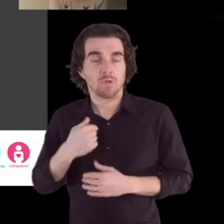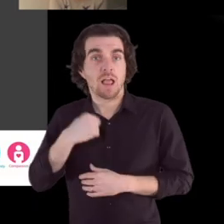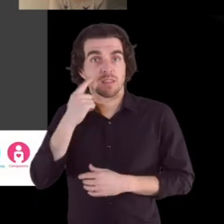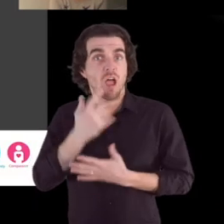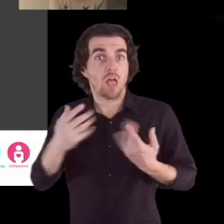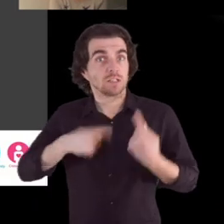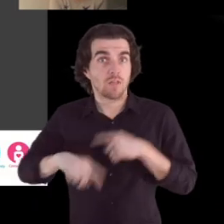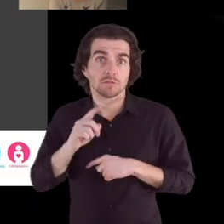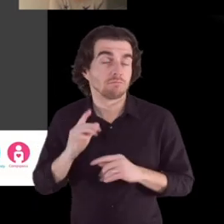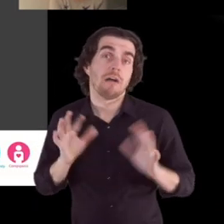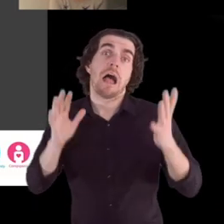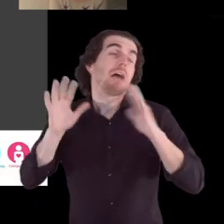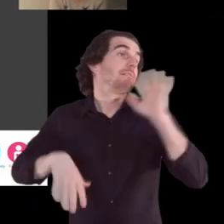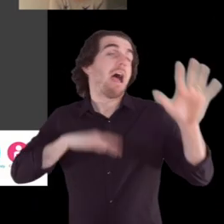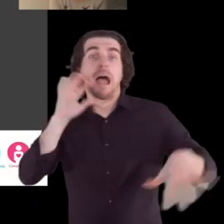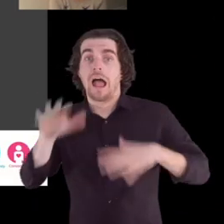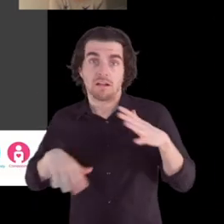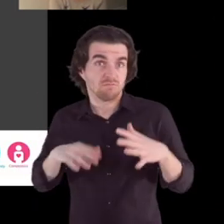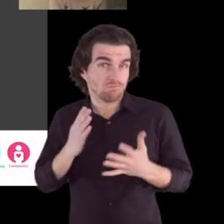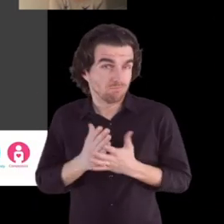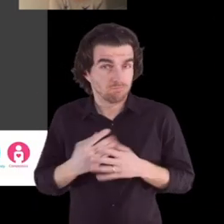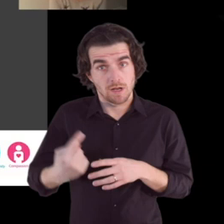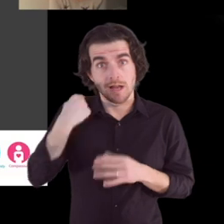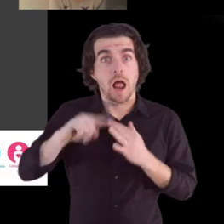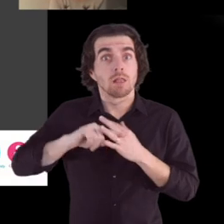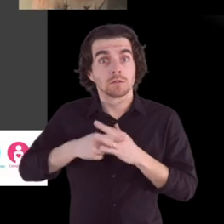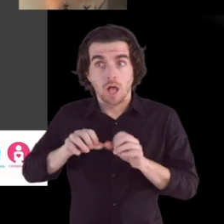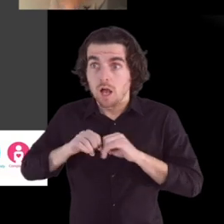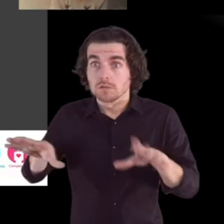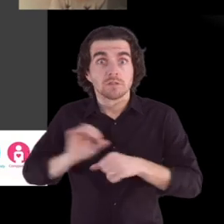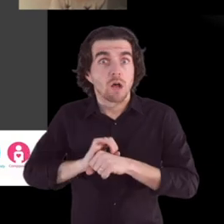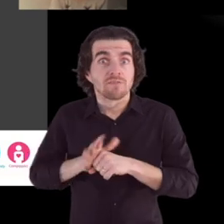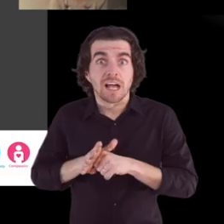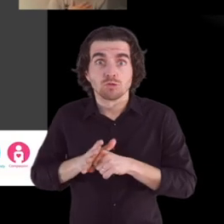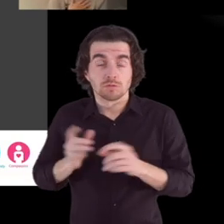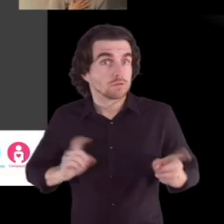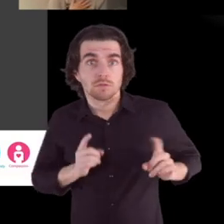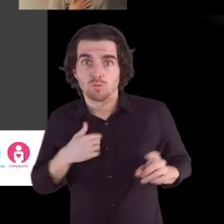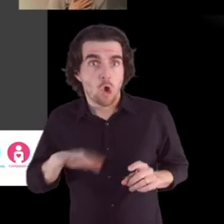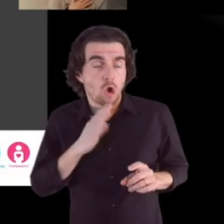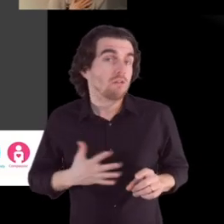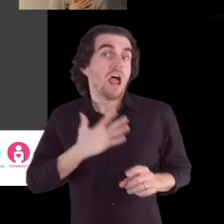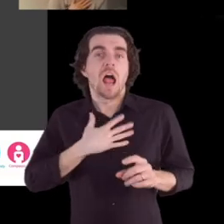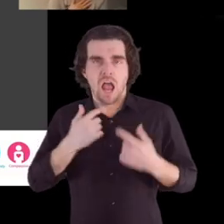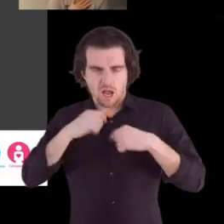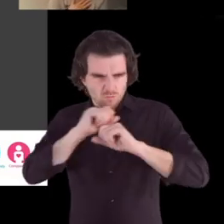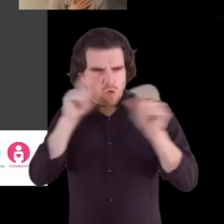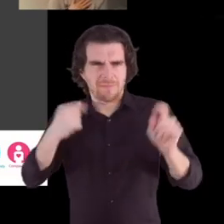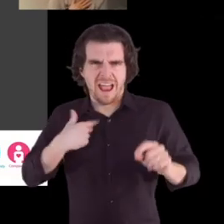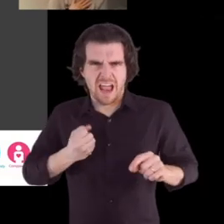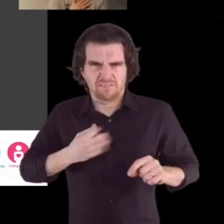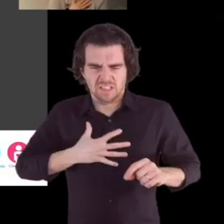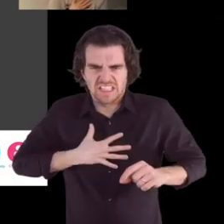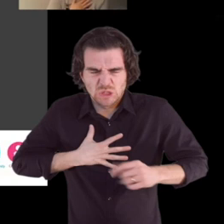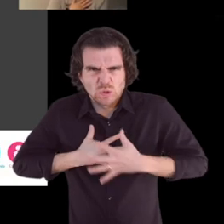But I think a lot of us are catastrophizing. And I know certainly at the start of the pandemic, when this was happening, you know, I was waking up with a horrible feeling in my chest, and I